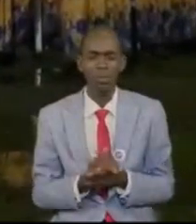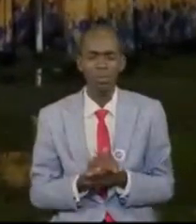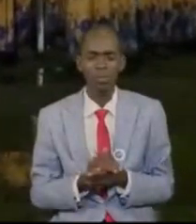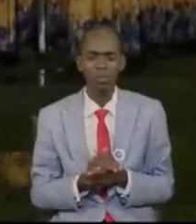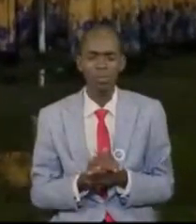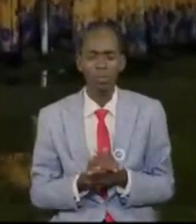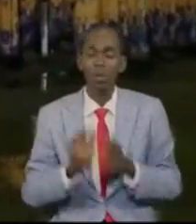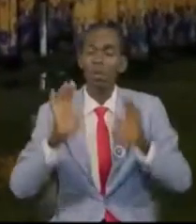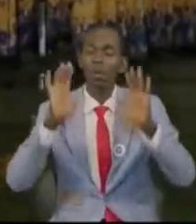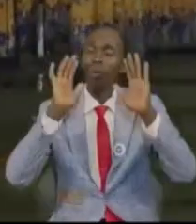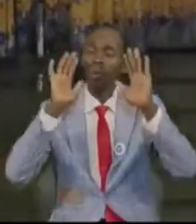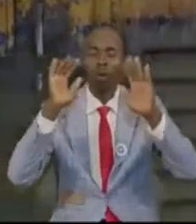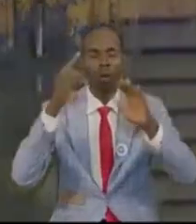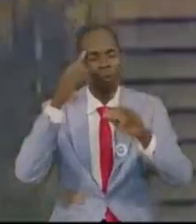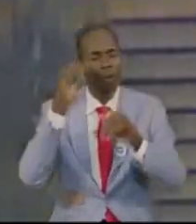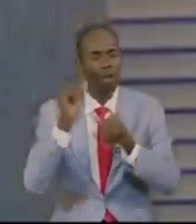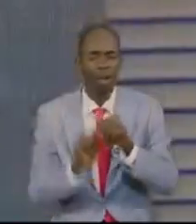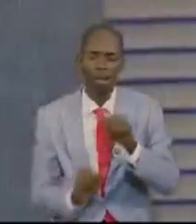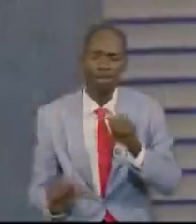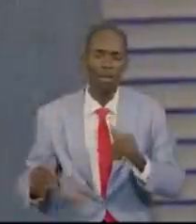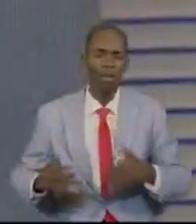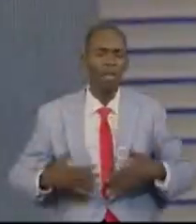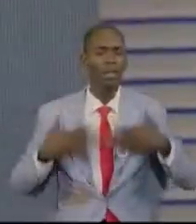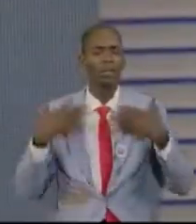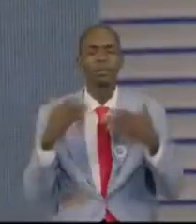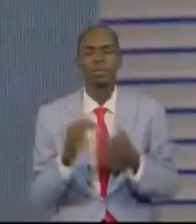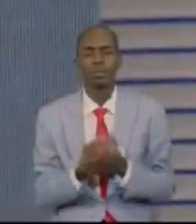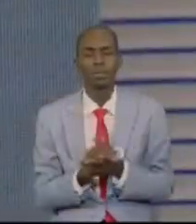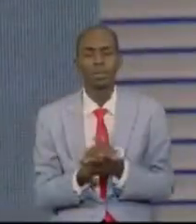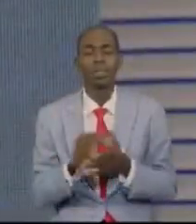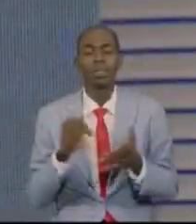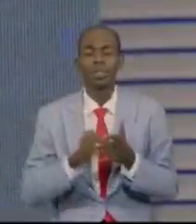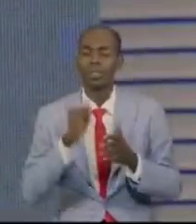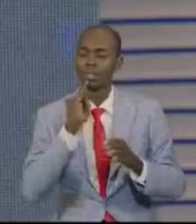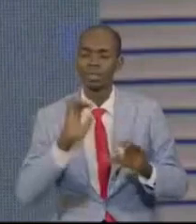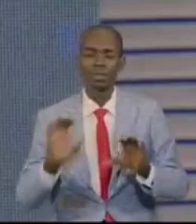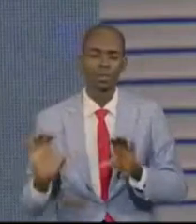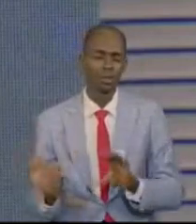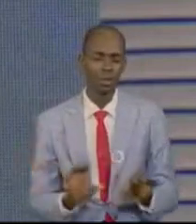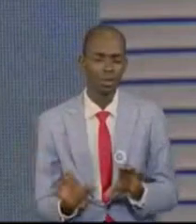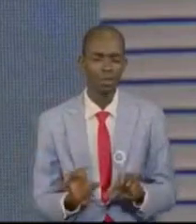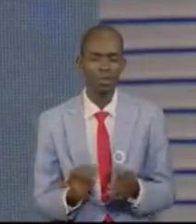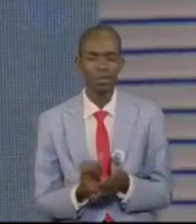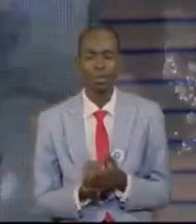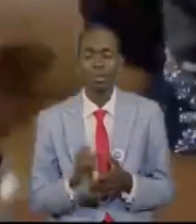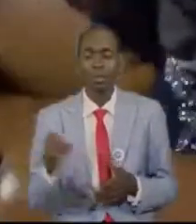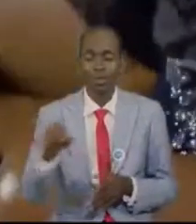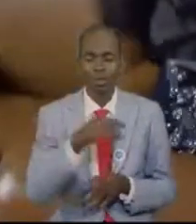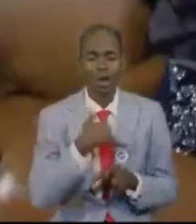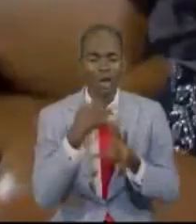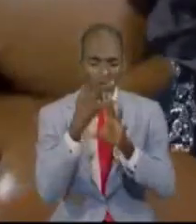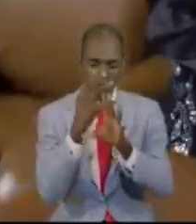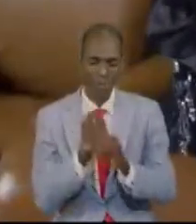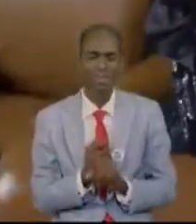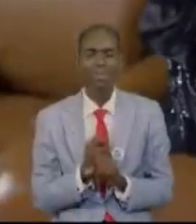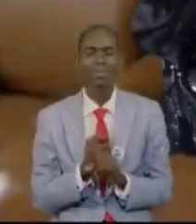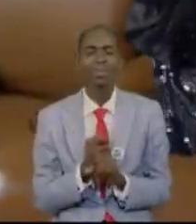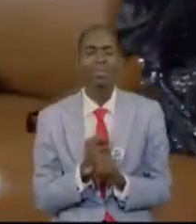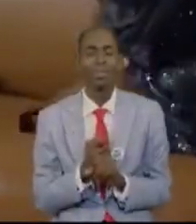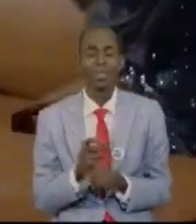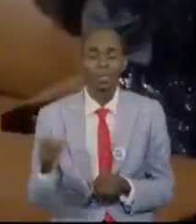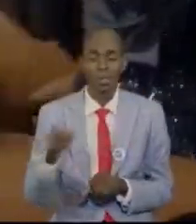Wonders for every life. It is done. You have received. You